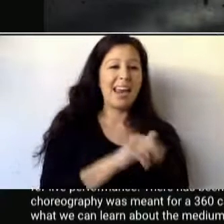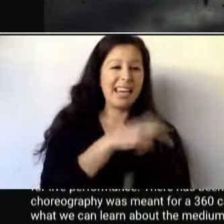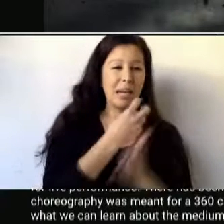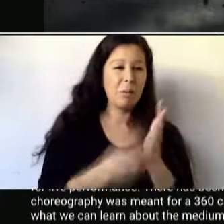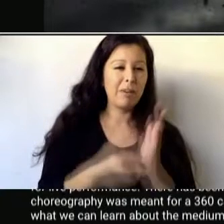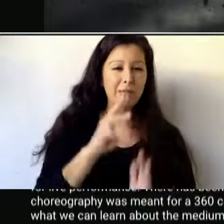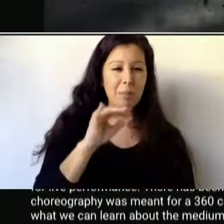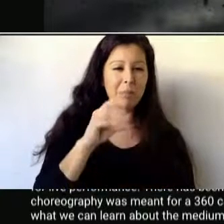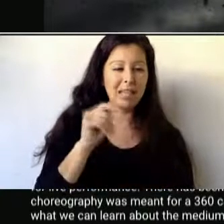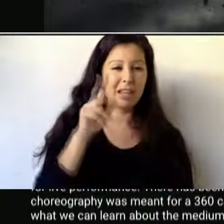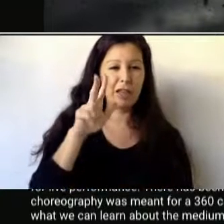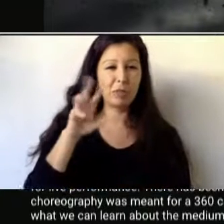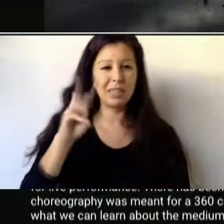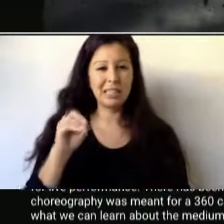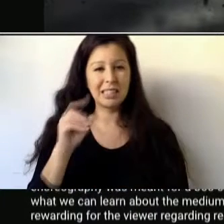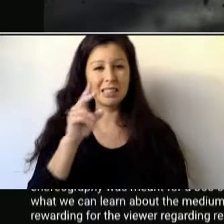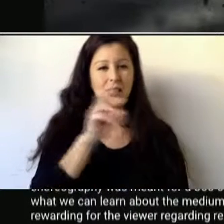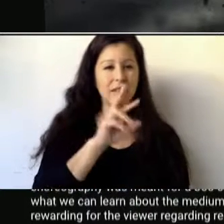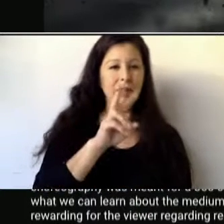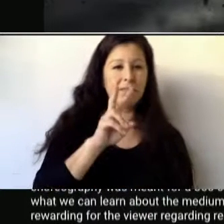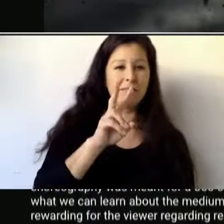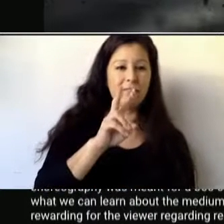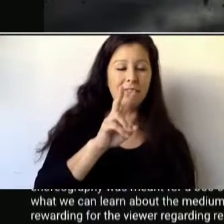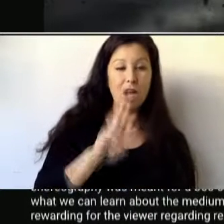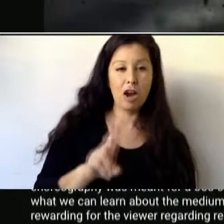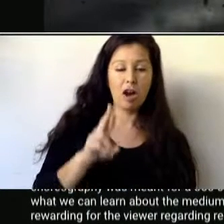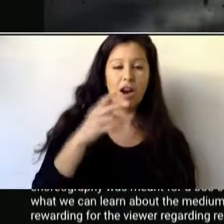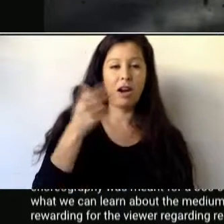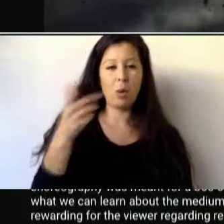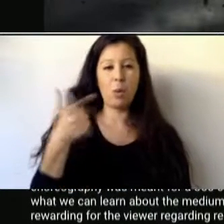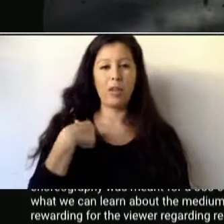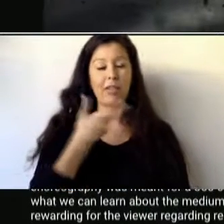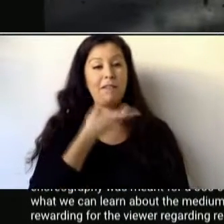media where the viewer has a decision to kind of access different